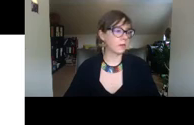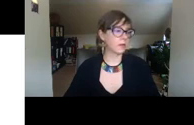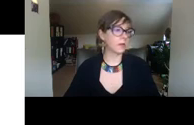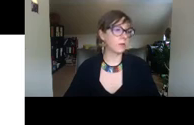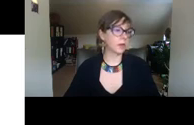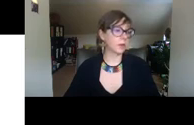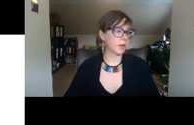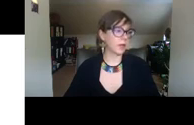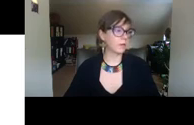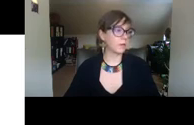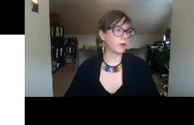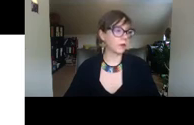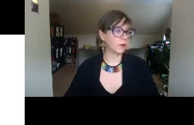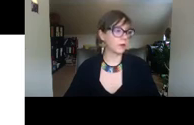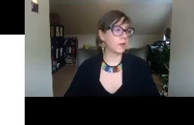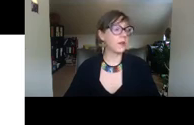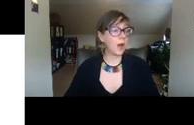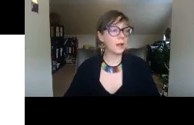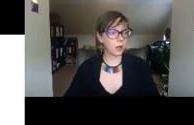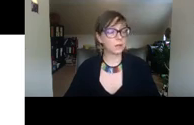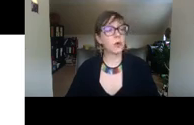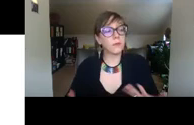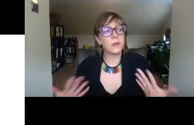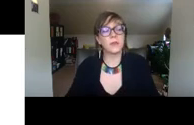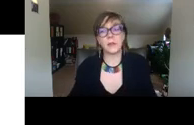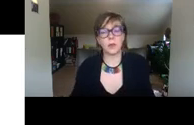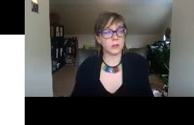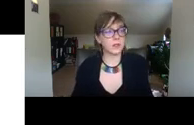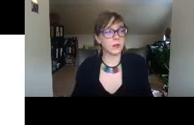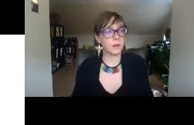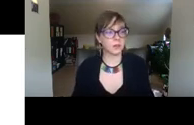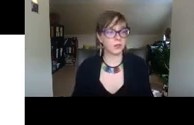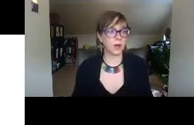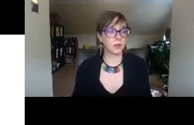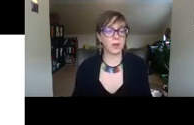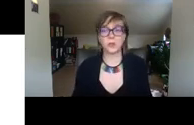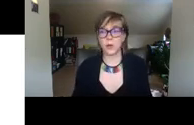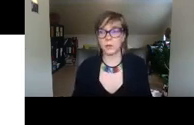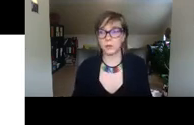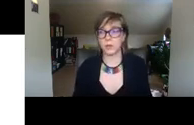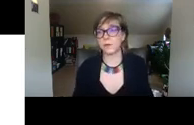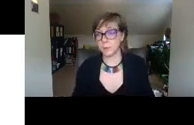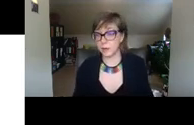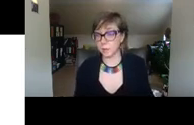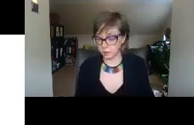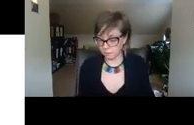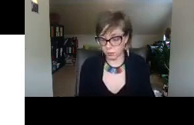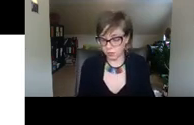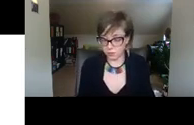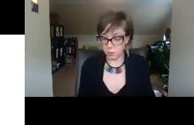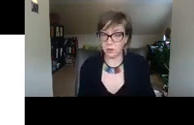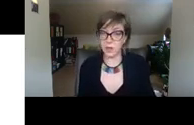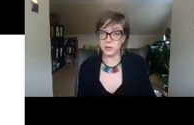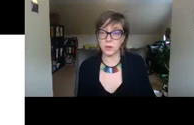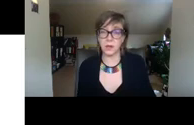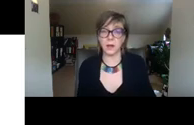have lost it, and 40% have don't feel that they've lost income as a direct or indirect result of the pandemic. Of course, this